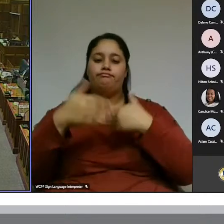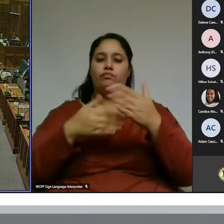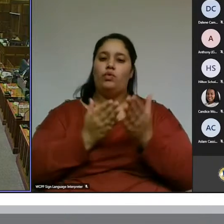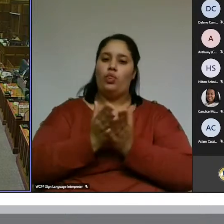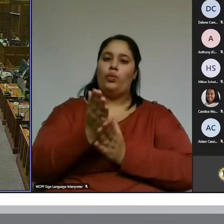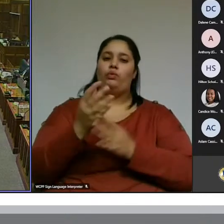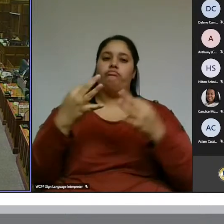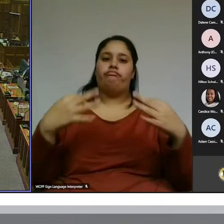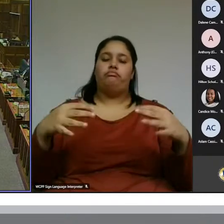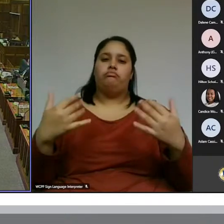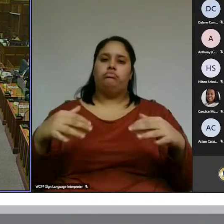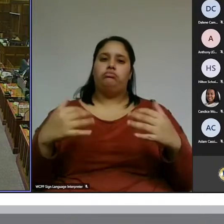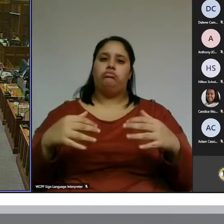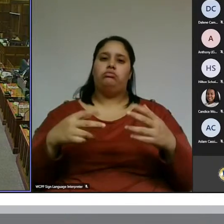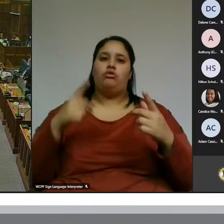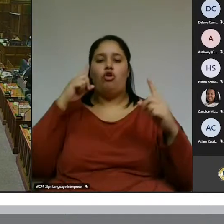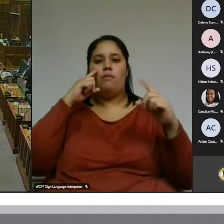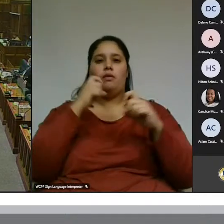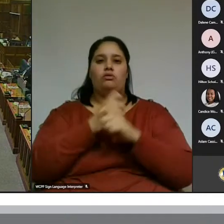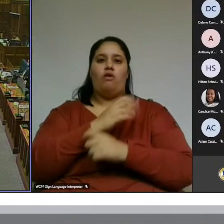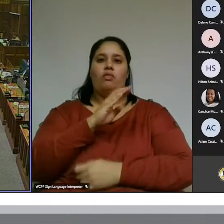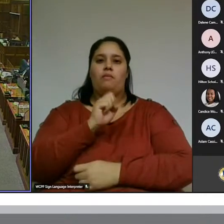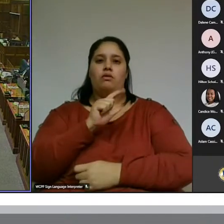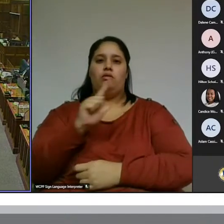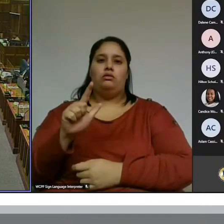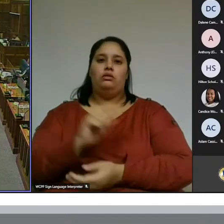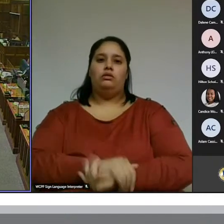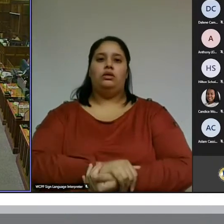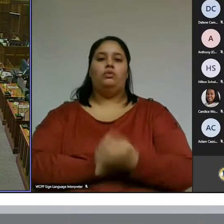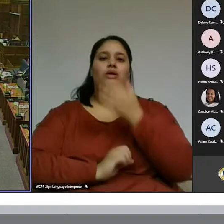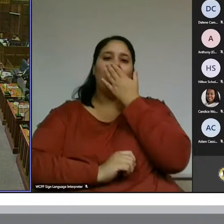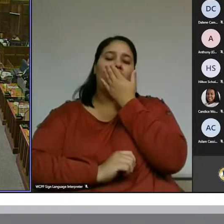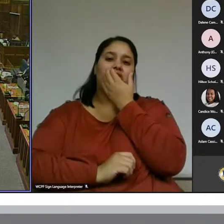complexities of the bill. So,